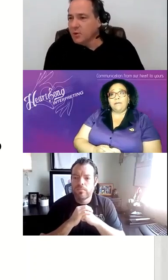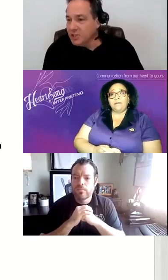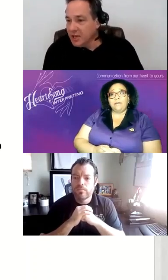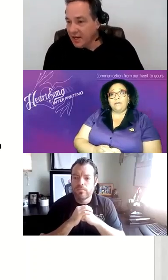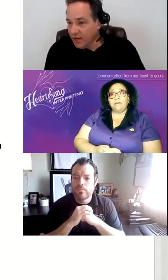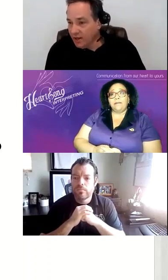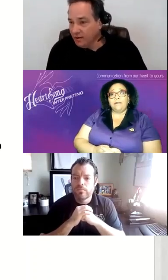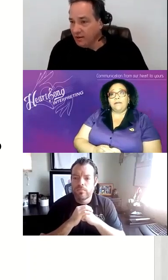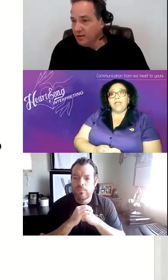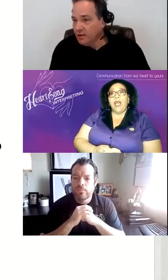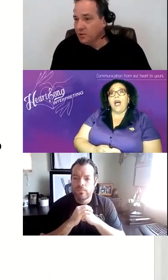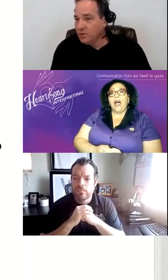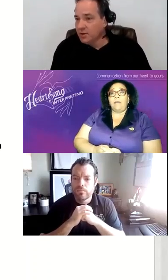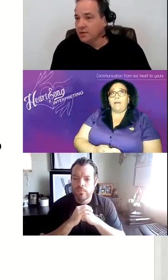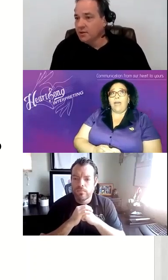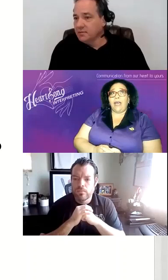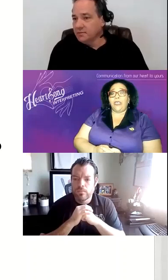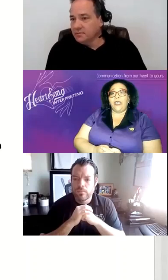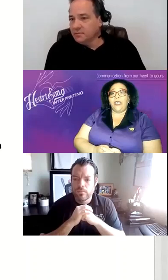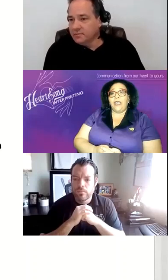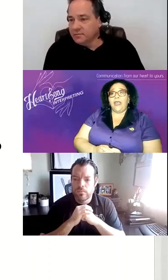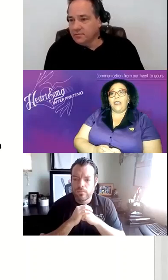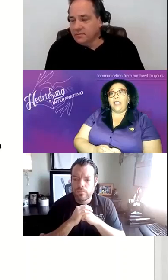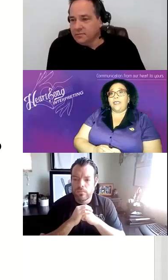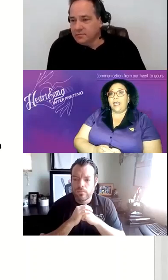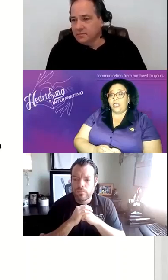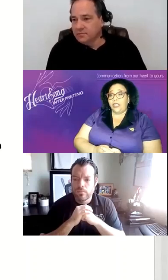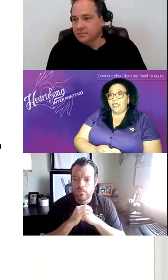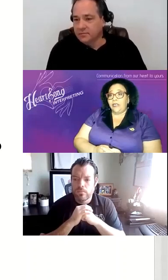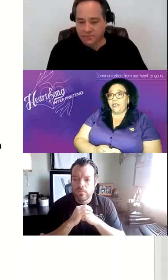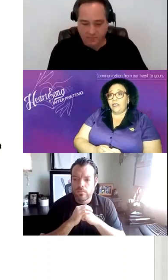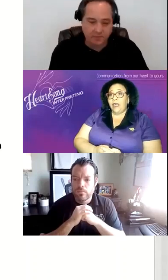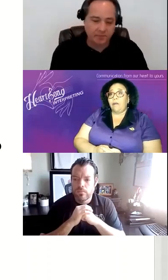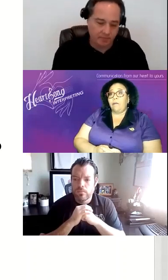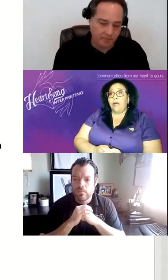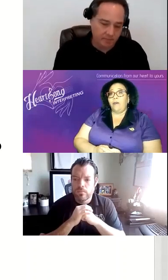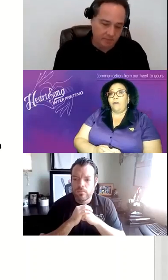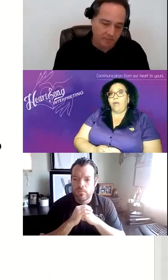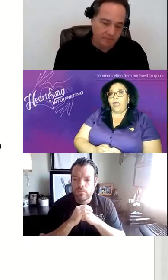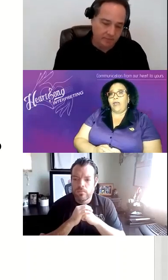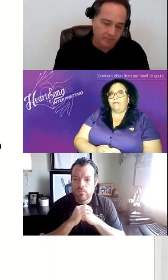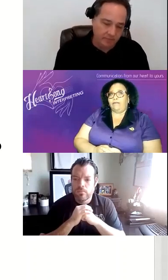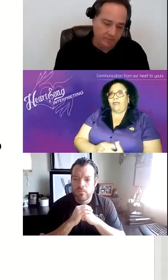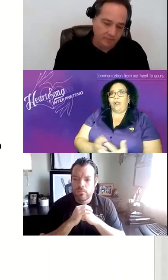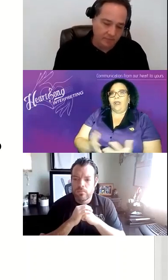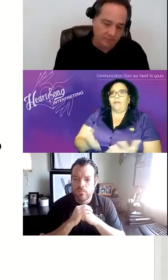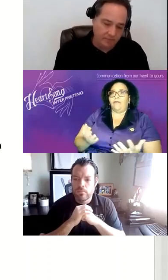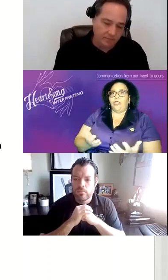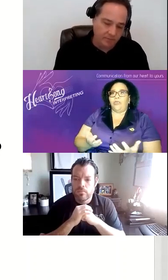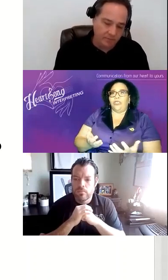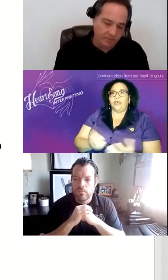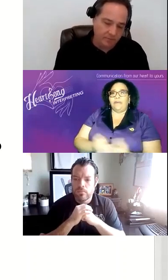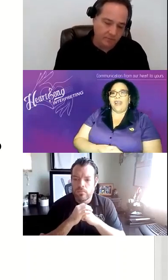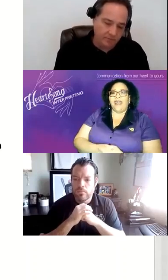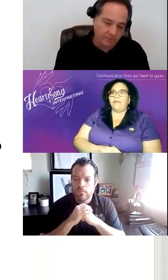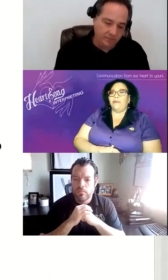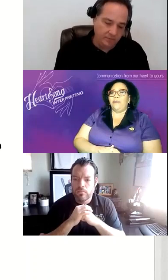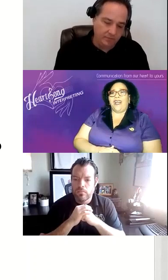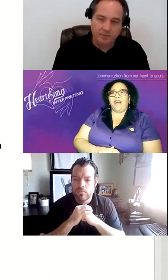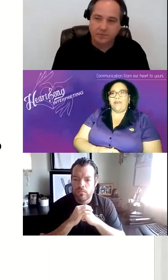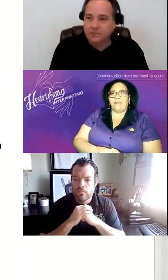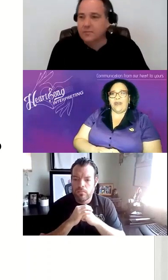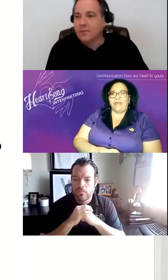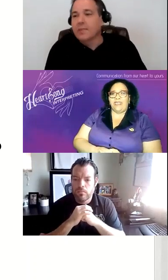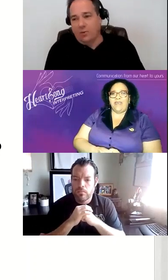here in Orange County? Or? I'm actually in Los Angeles, but we welcome to virtual interpreting.